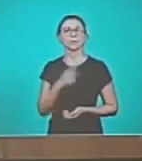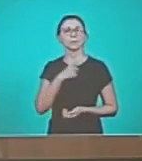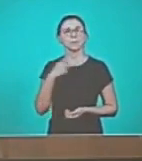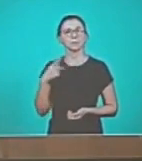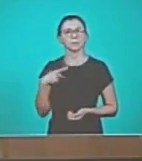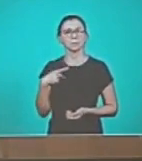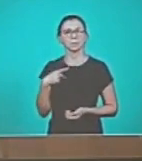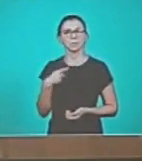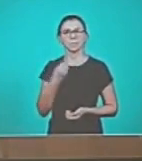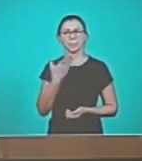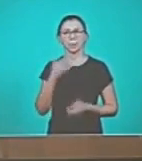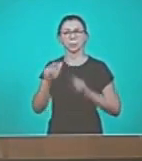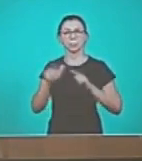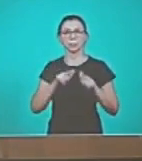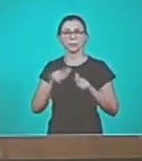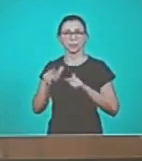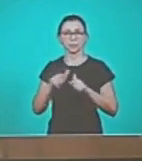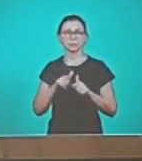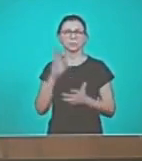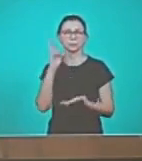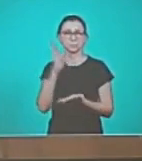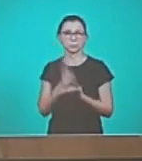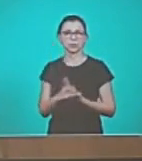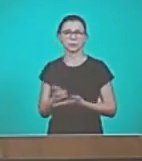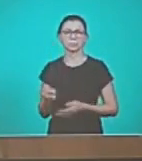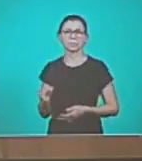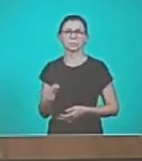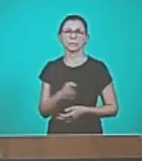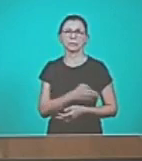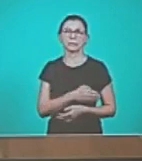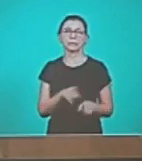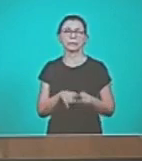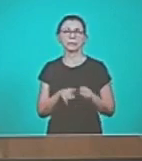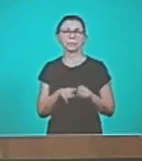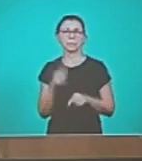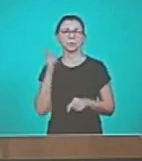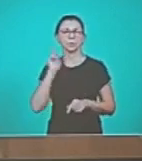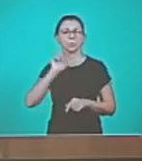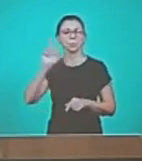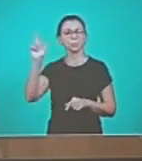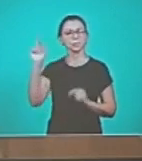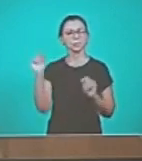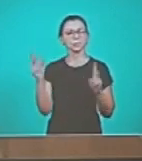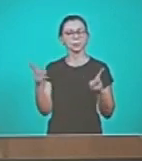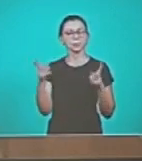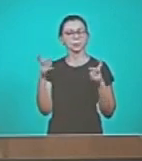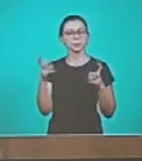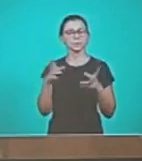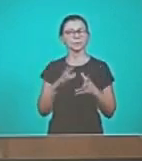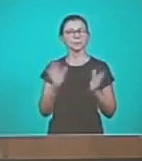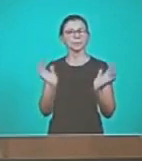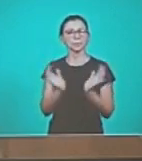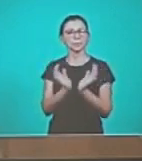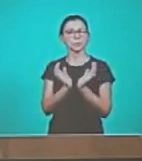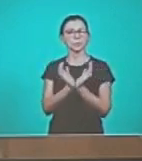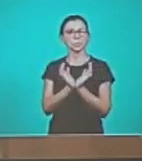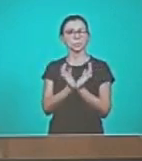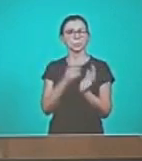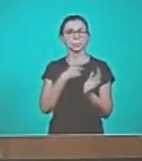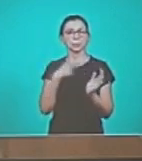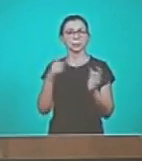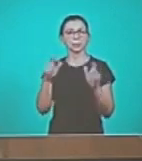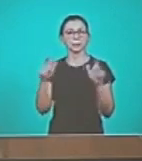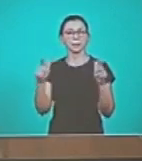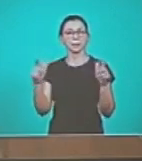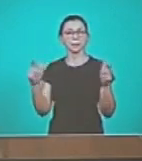pastors, and we're able to find and identify a large number of pastors. There